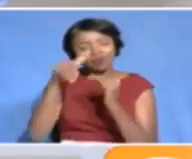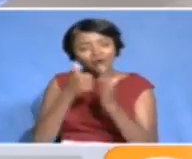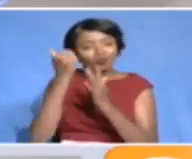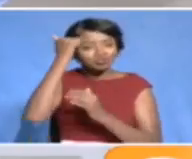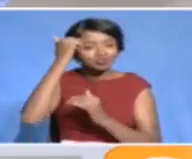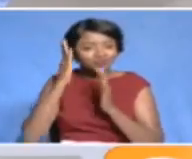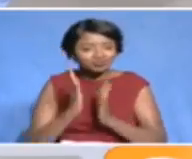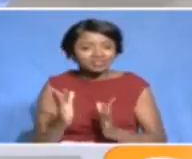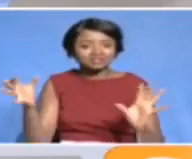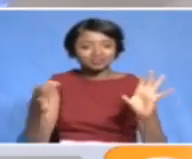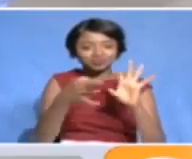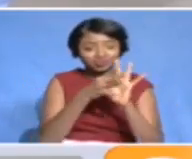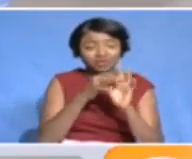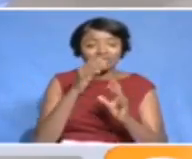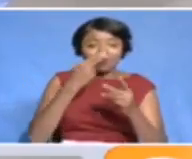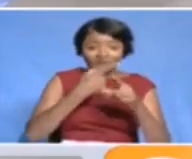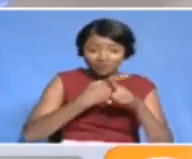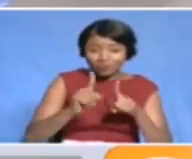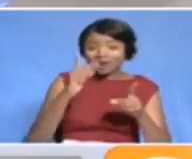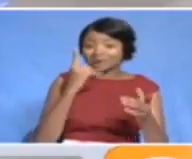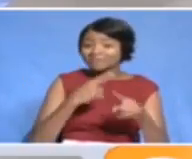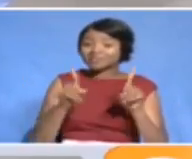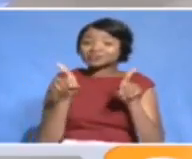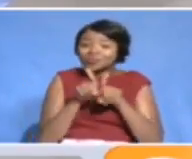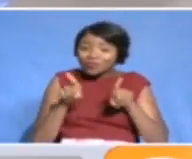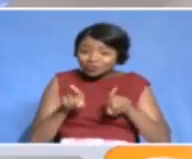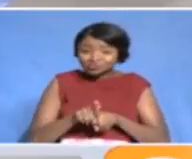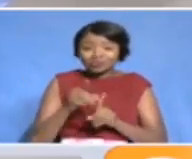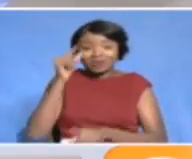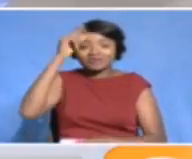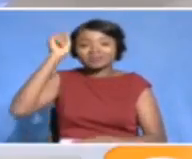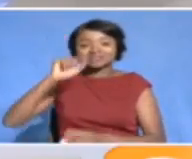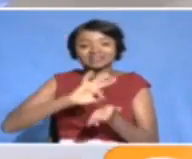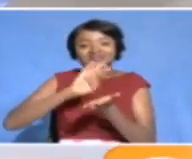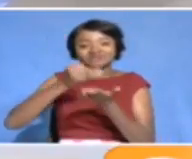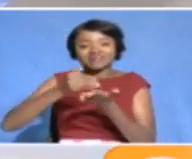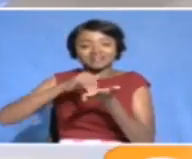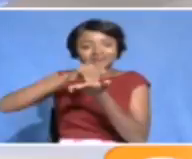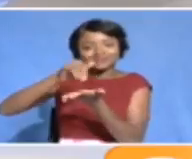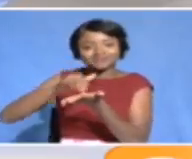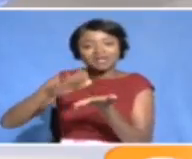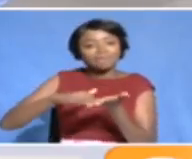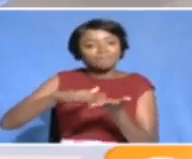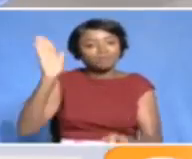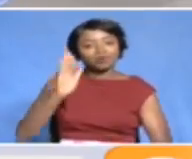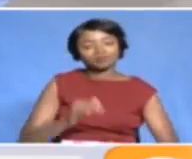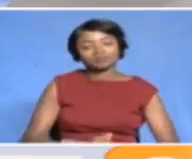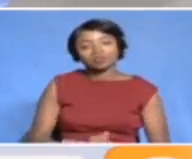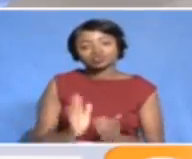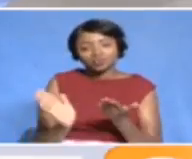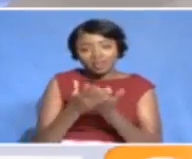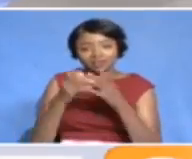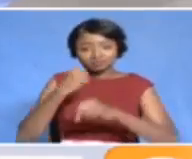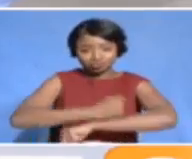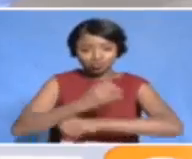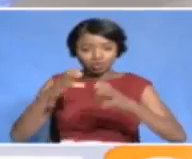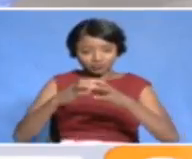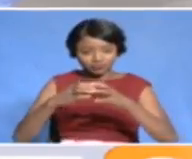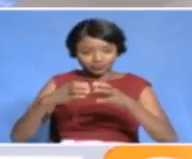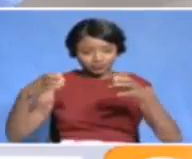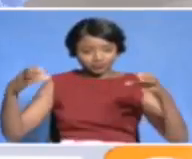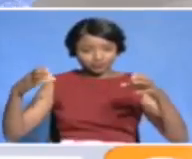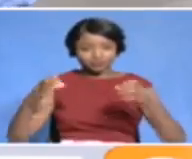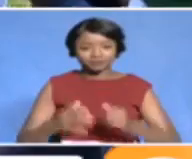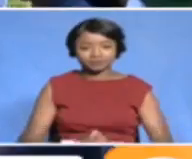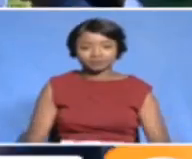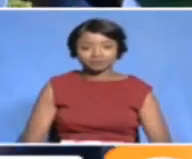is a good policy, the government must allocate more funds to expand the school's capacity. Makori Ongechi reports.